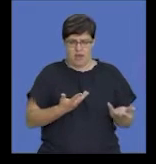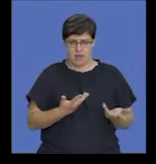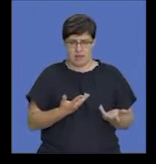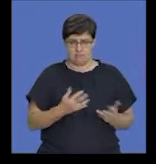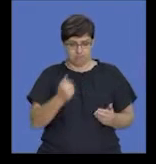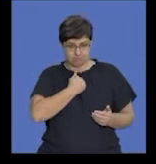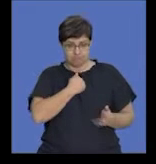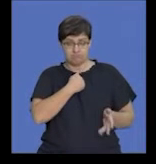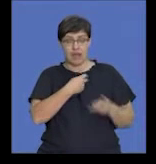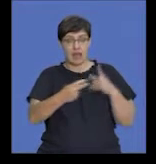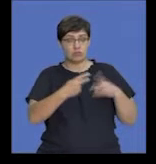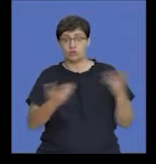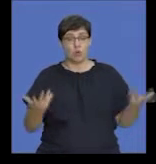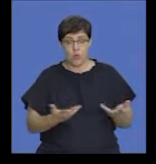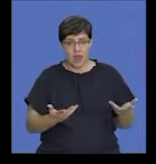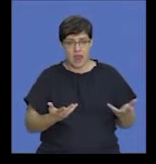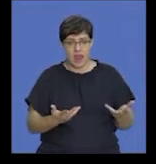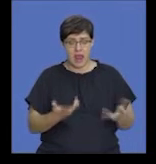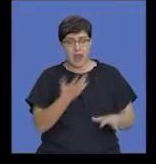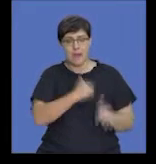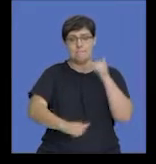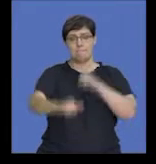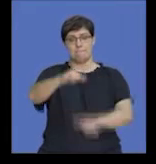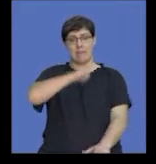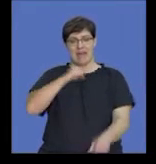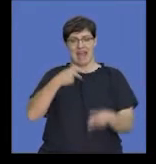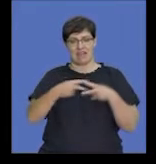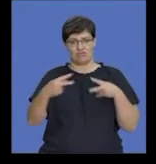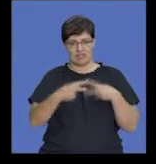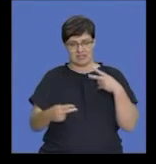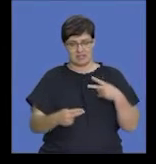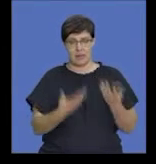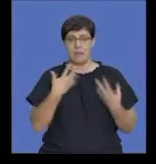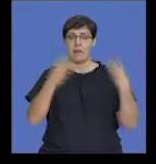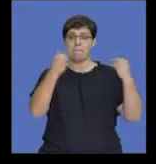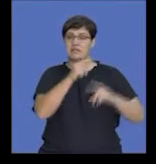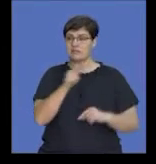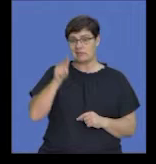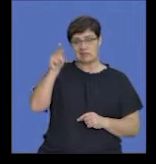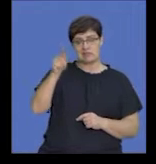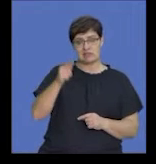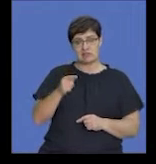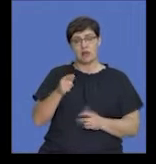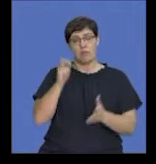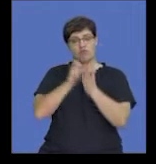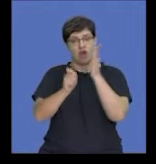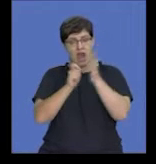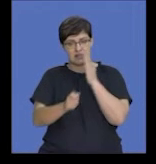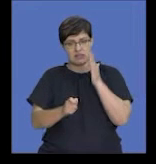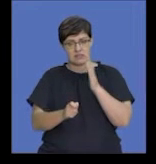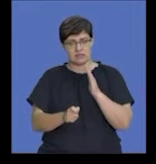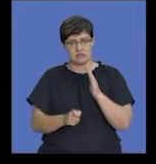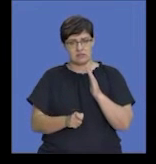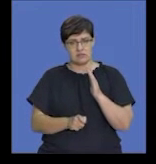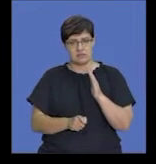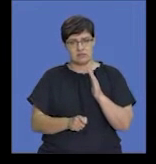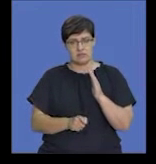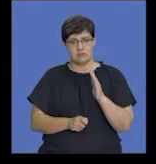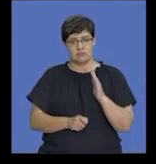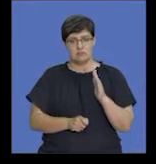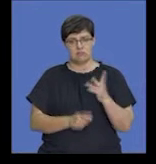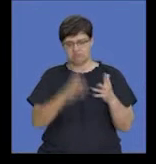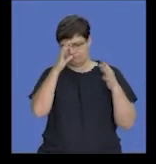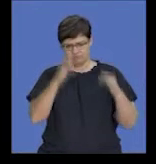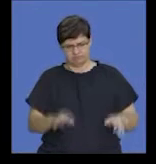address is regarded as the return address. So, should the company you are writing to or the person you are writing to decide